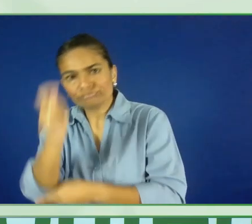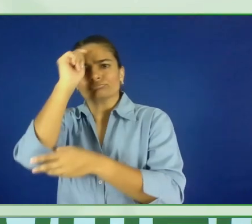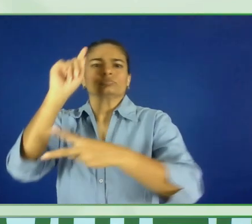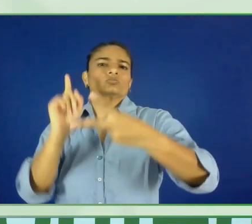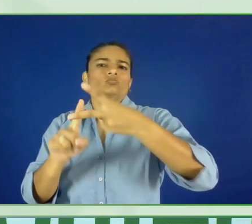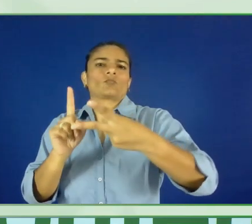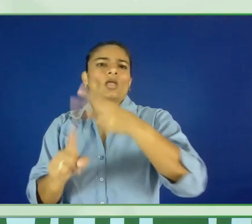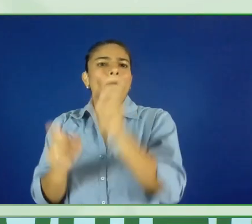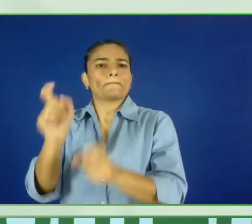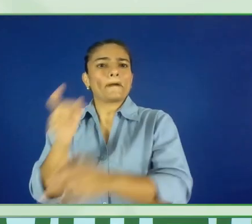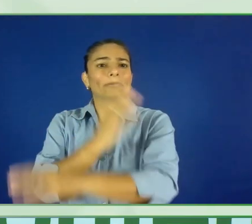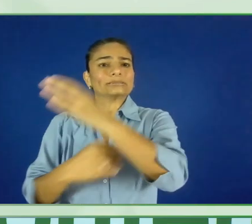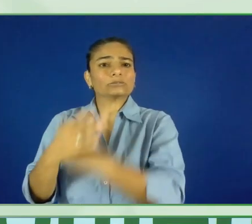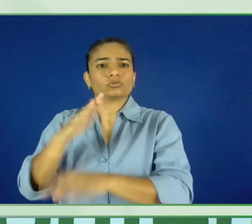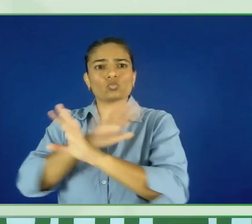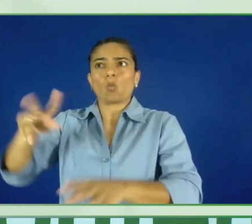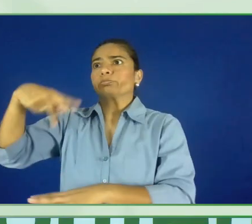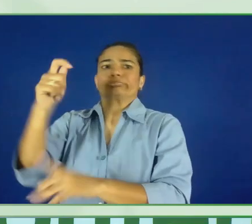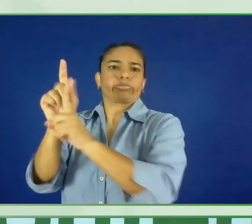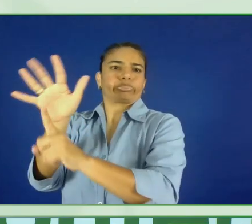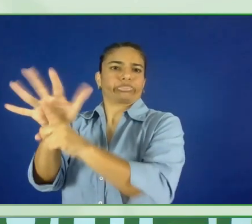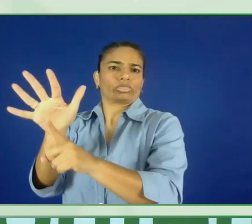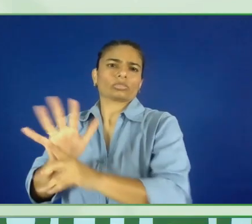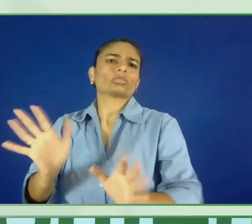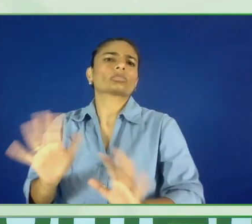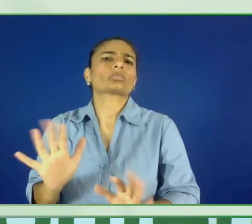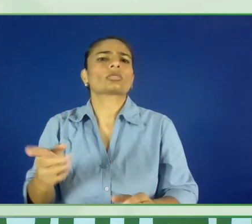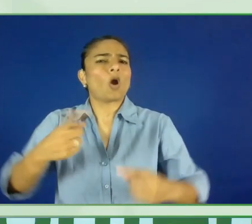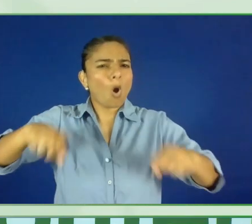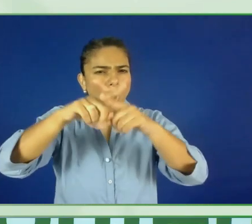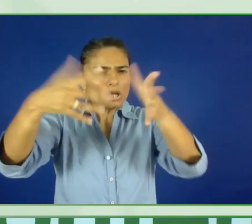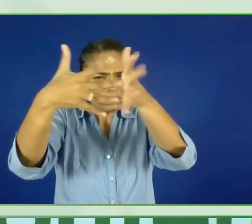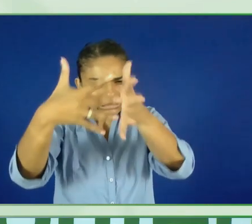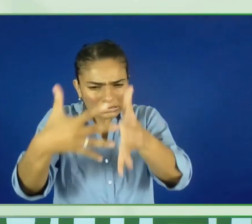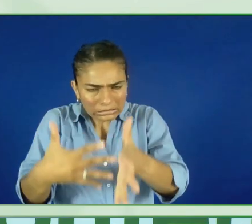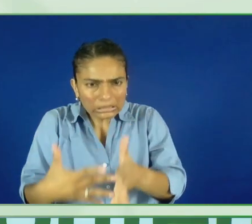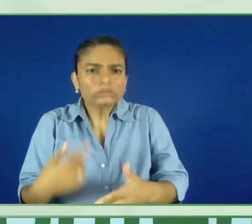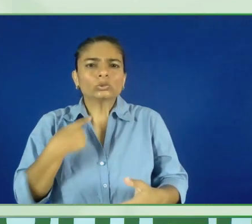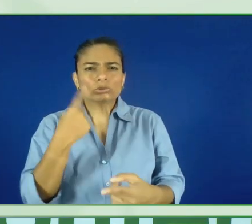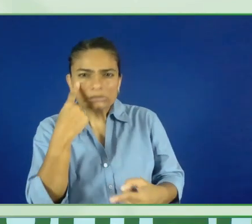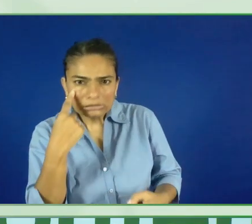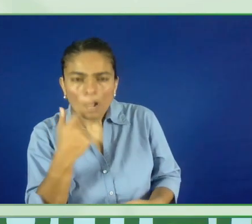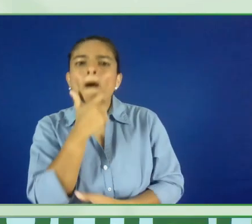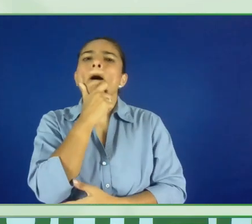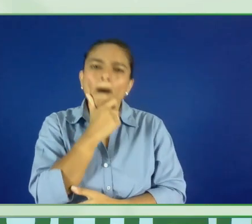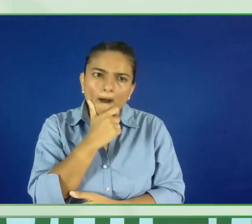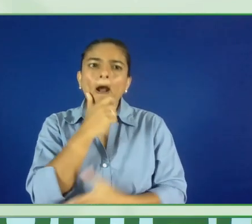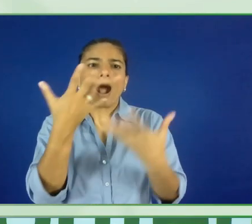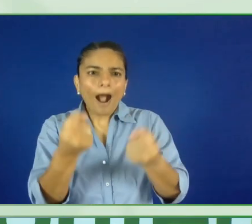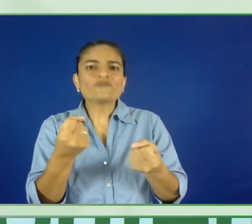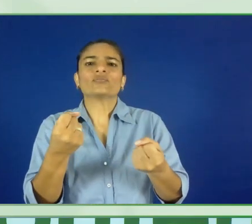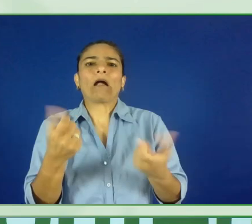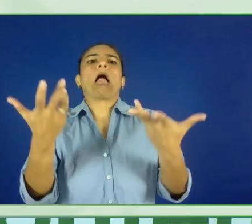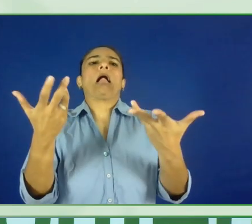happen. And then the last box, which is the user experience. So things like not just accessibility of the tool itself, but things